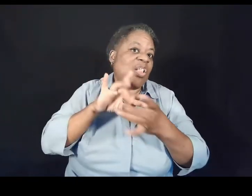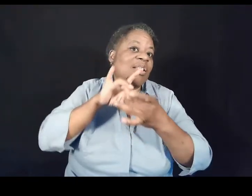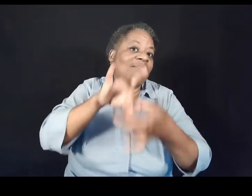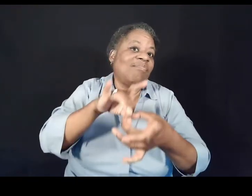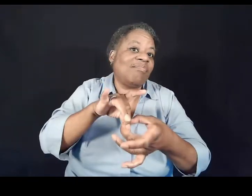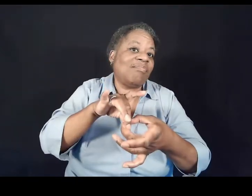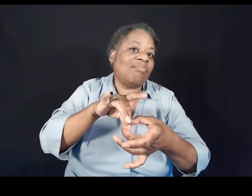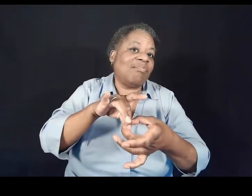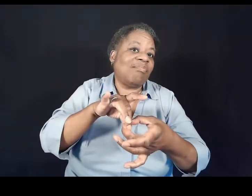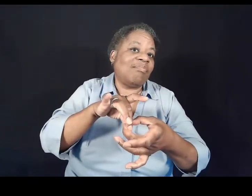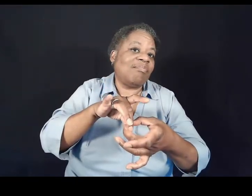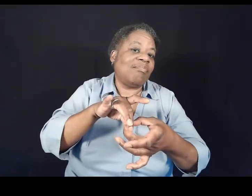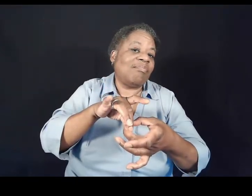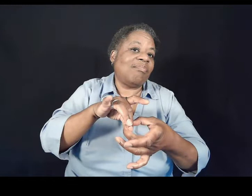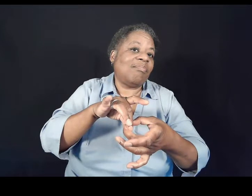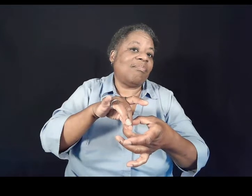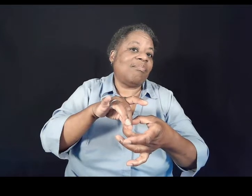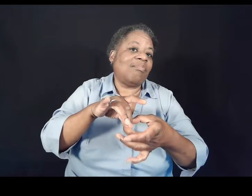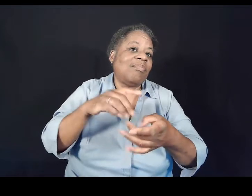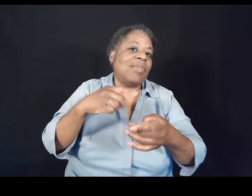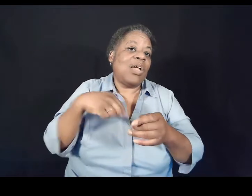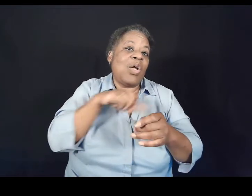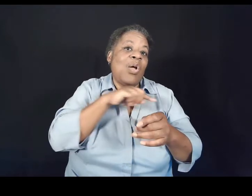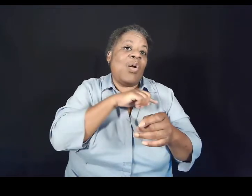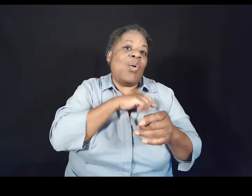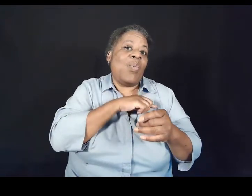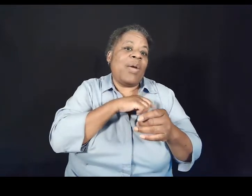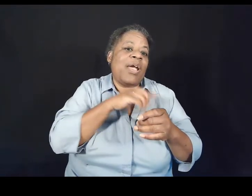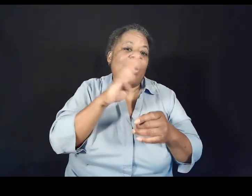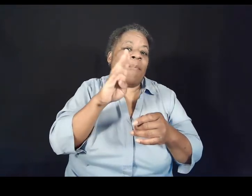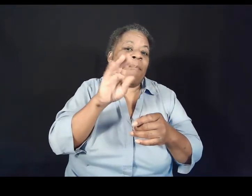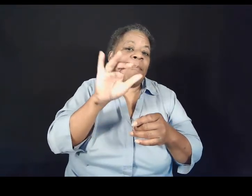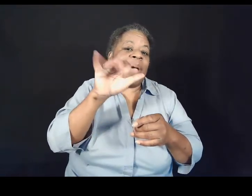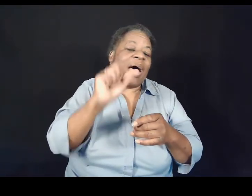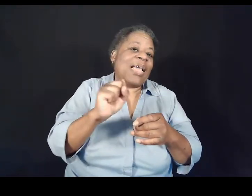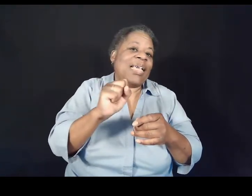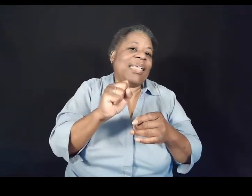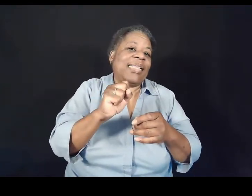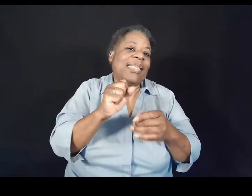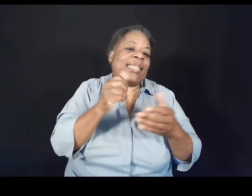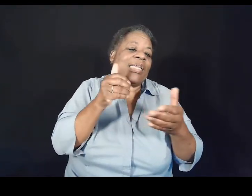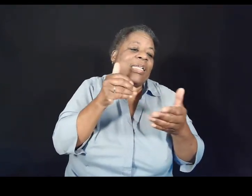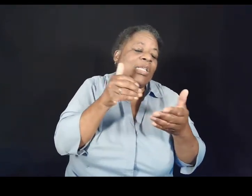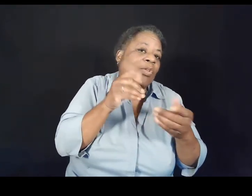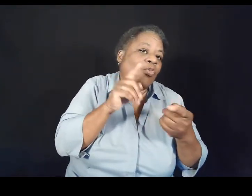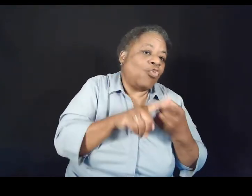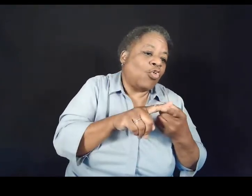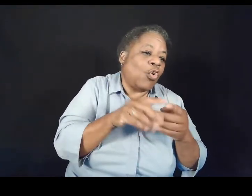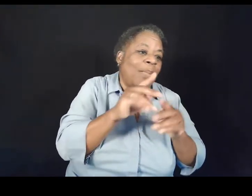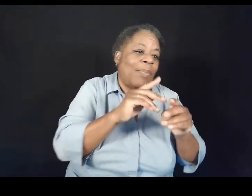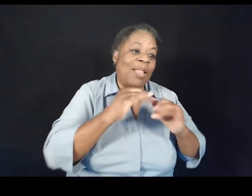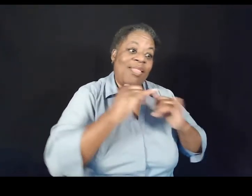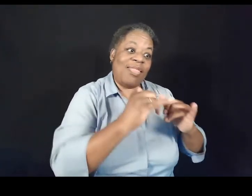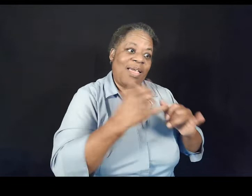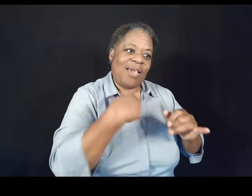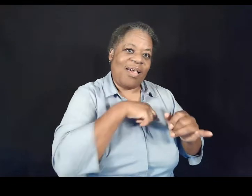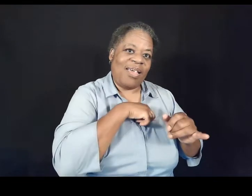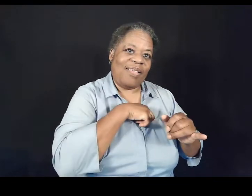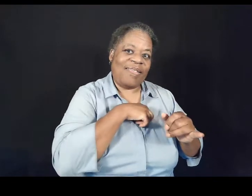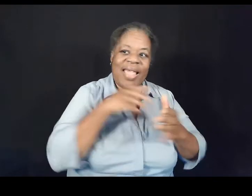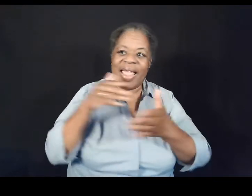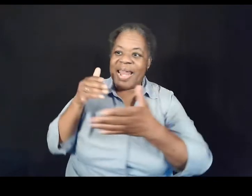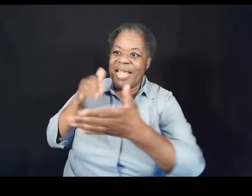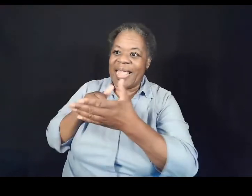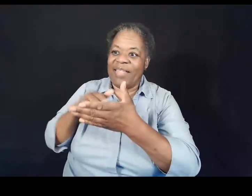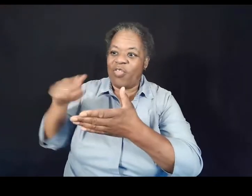And generally speaking, we tend to be biased toward people who are like us and against those who are different from